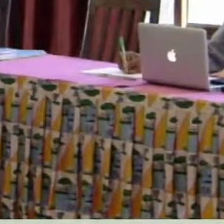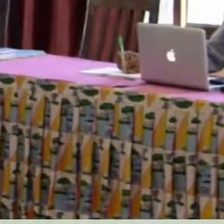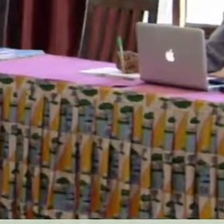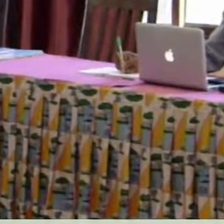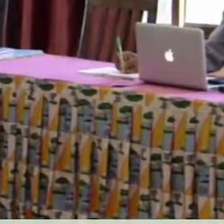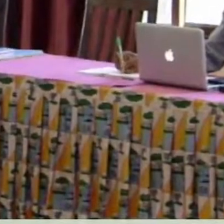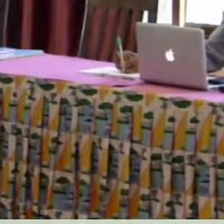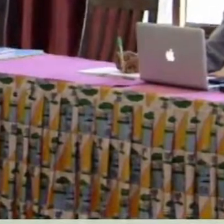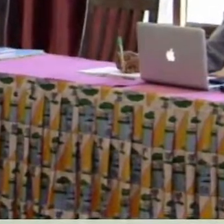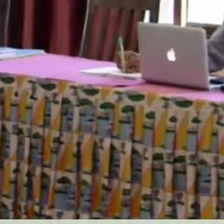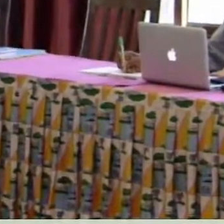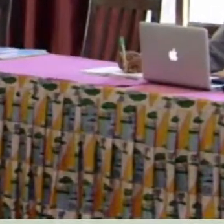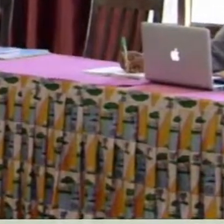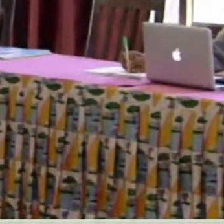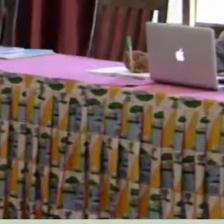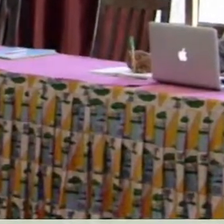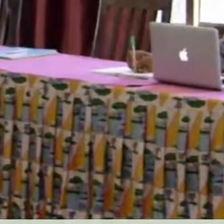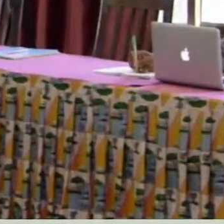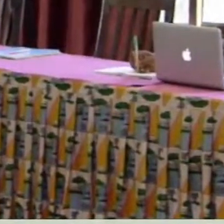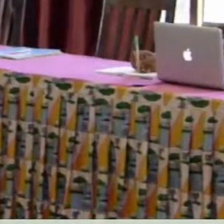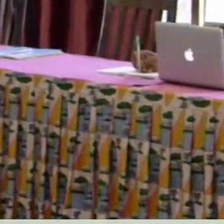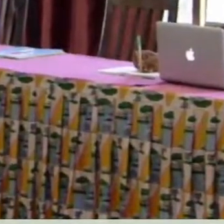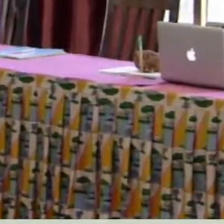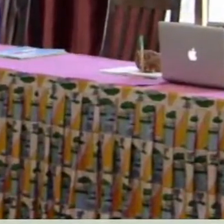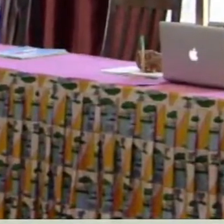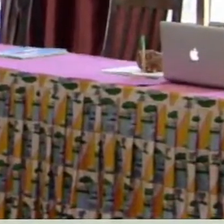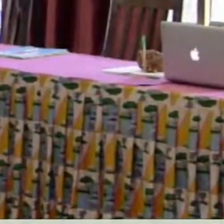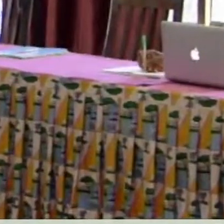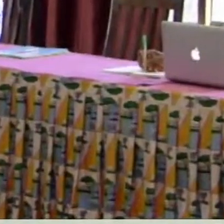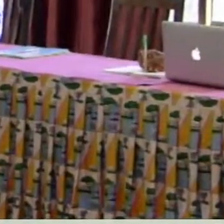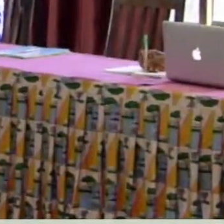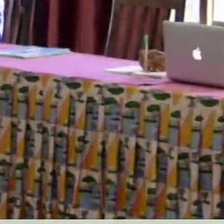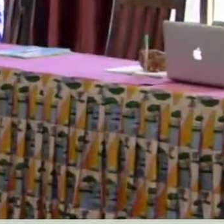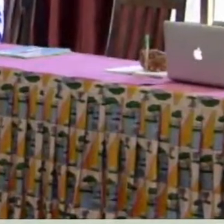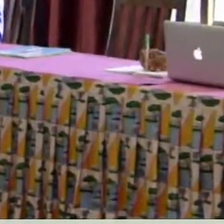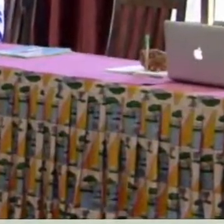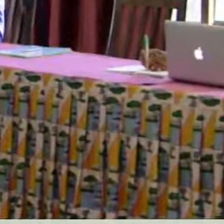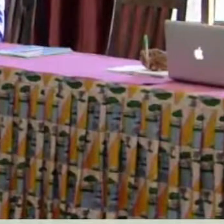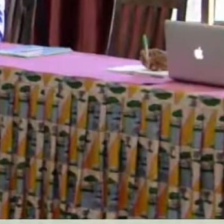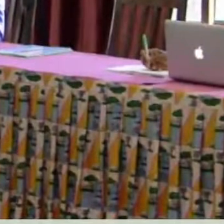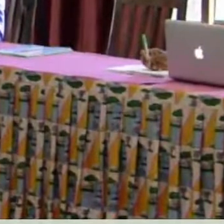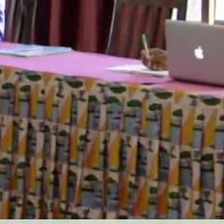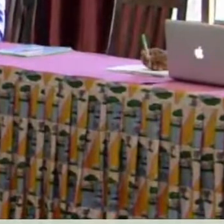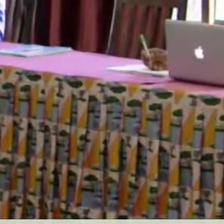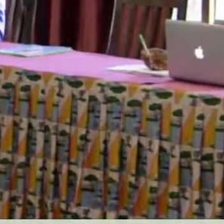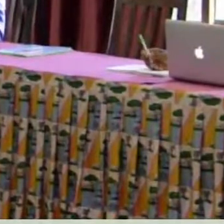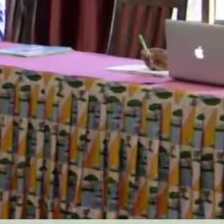to proceed to the next presentation by Anastasia Otieno.